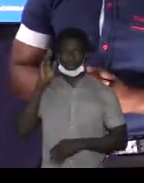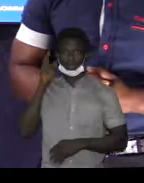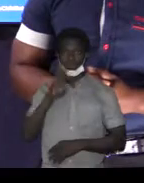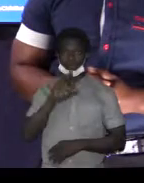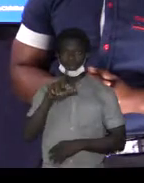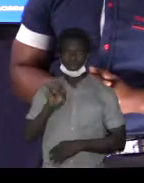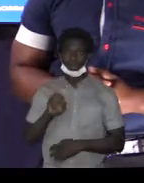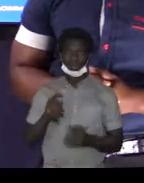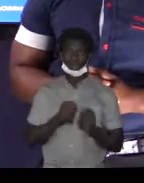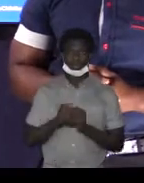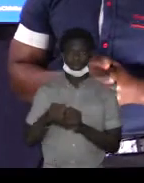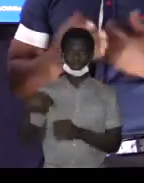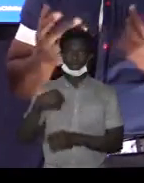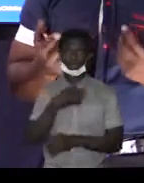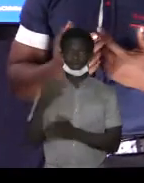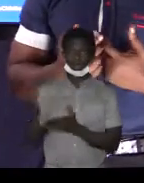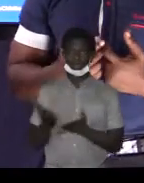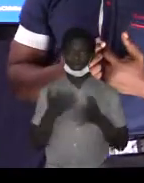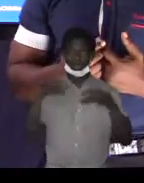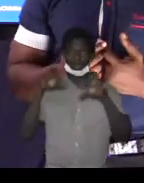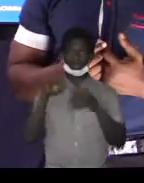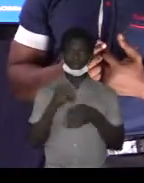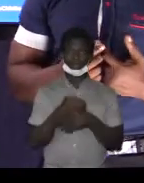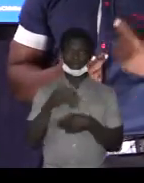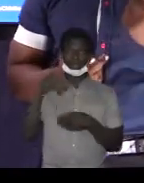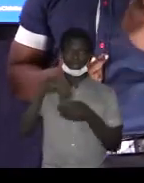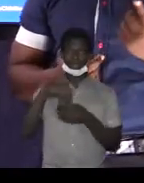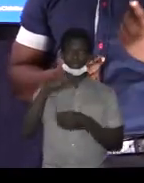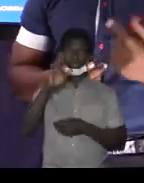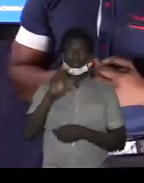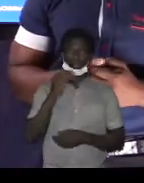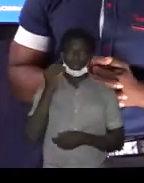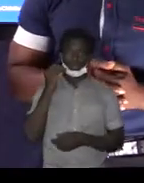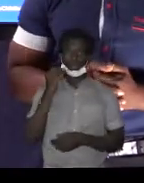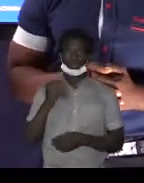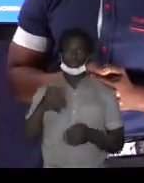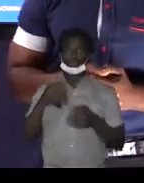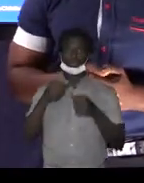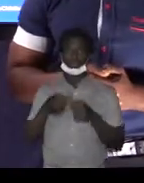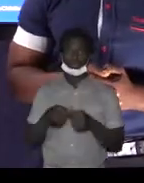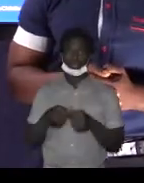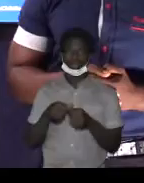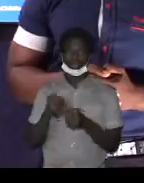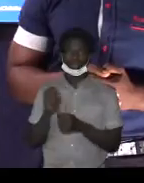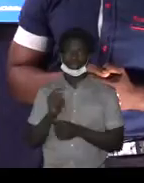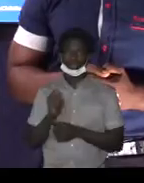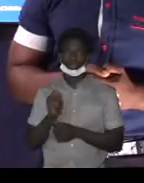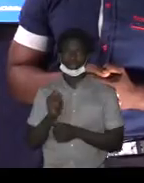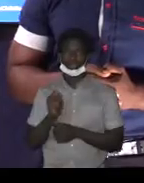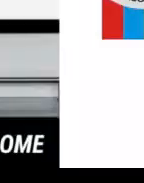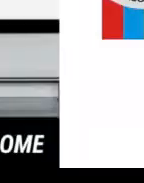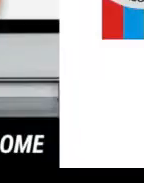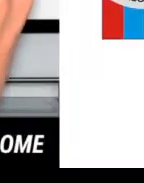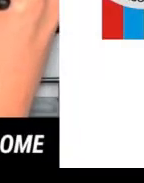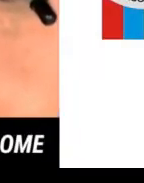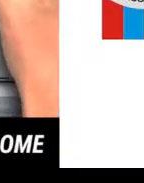Wale. Together, we are bringing the classroom into your home. Please stay tuned.